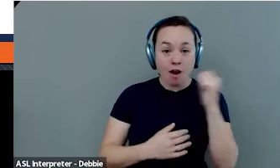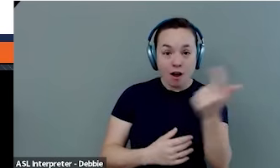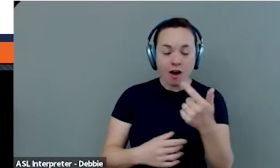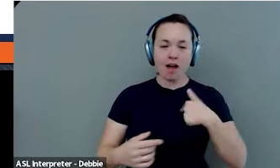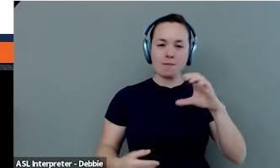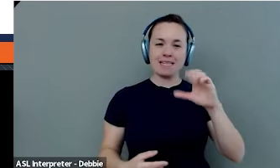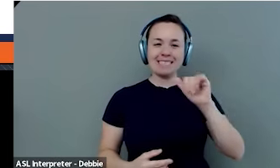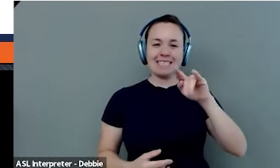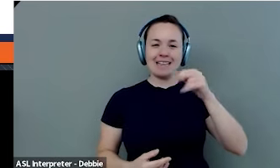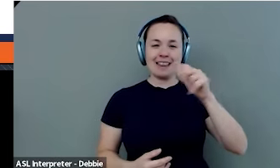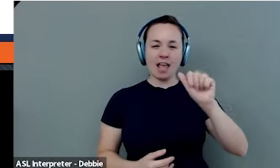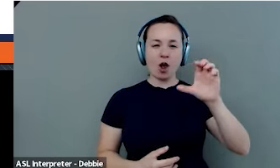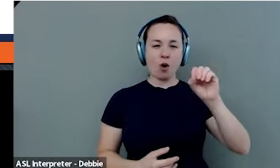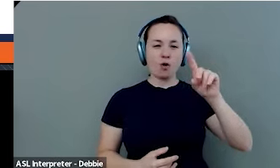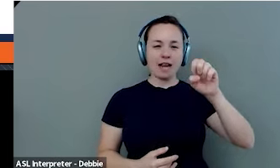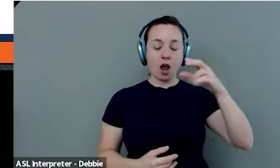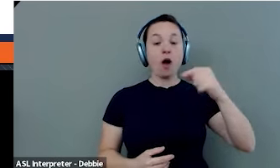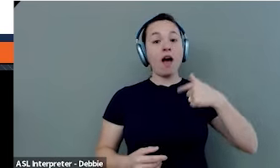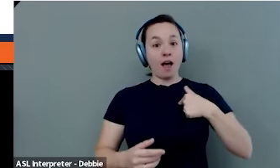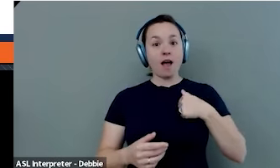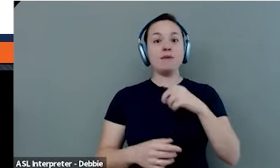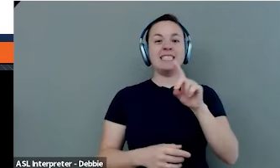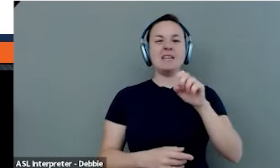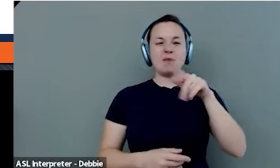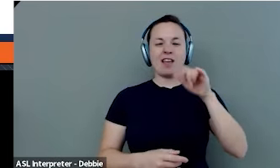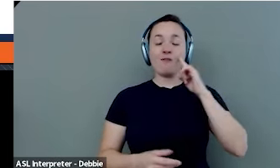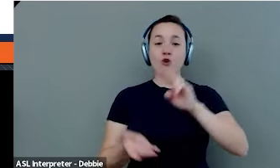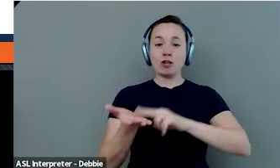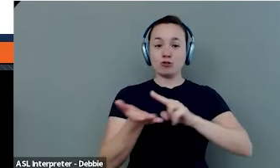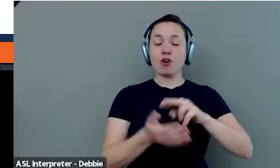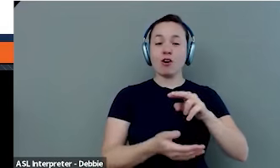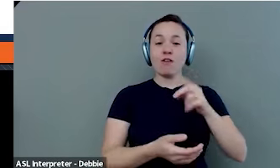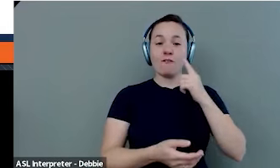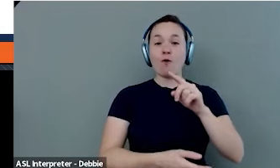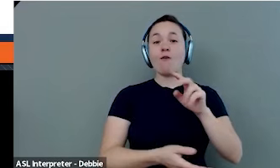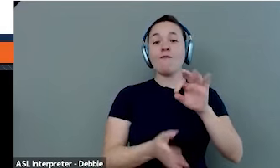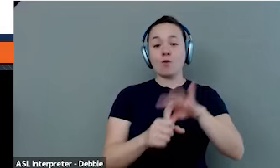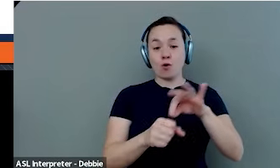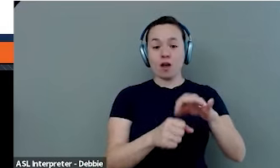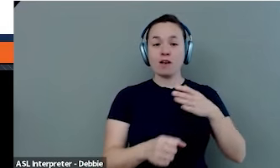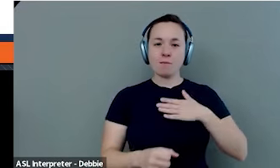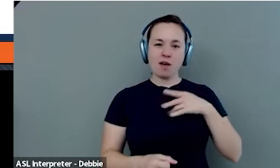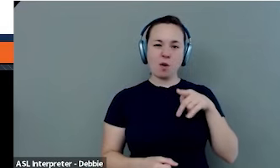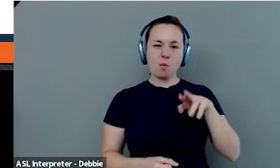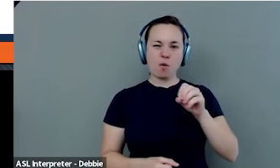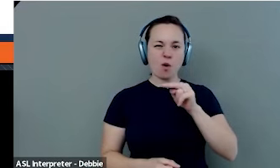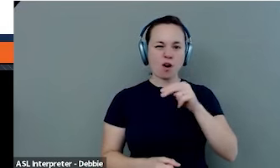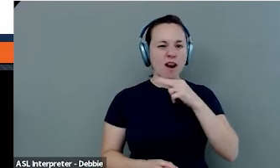and I'm the Deputy Registrar of Voters, and my pronouns are she, her. We're going to